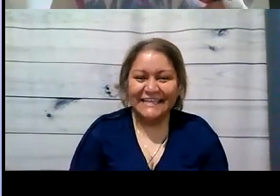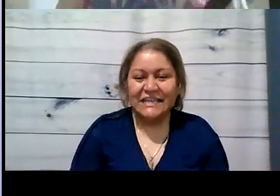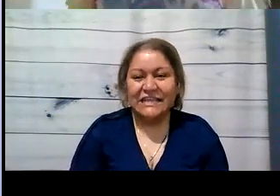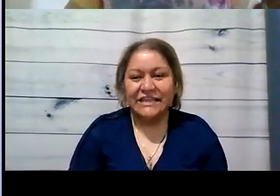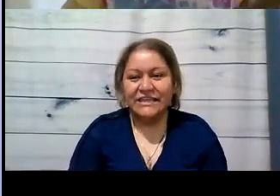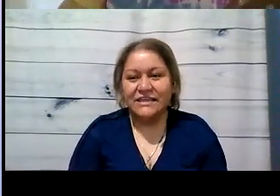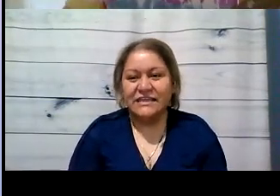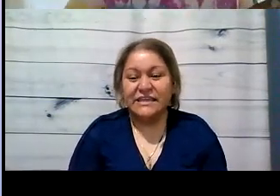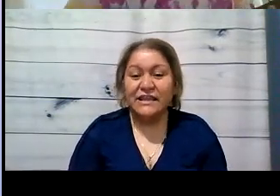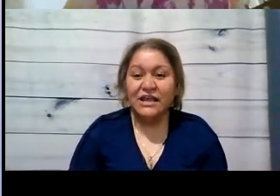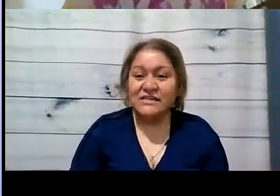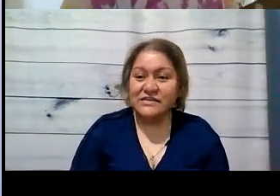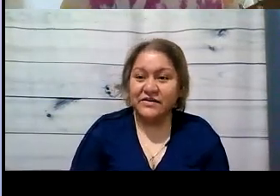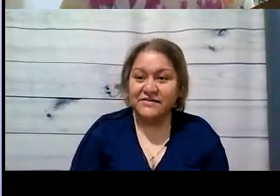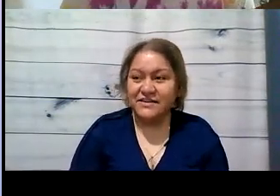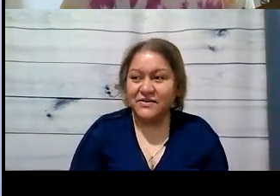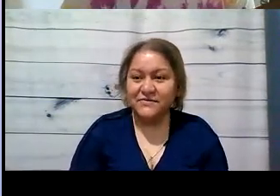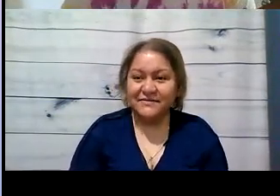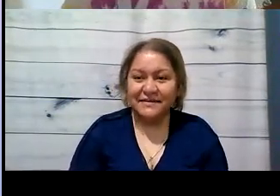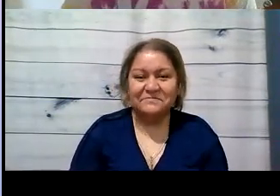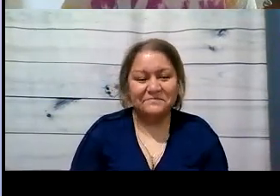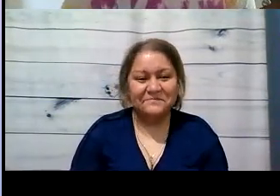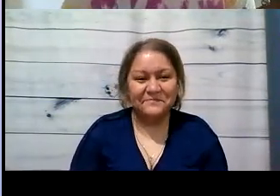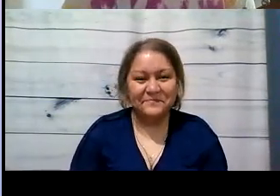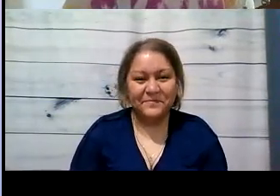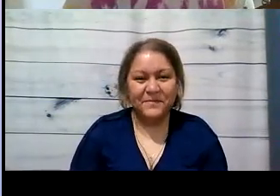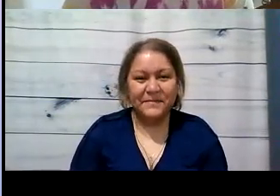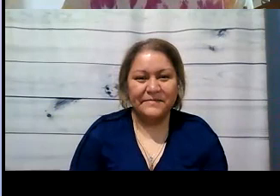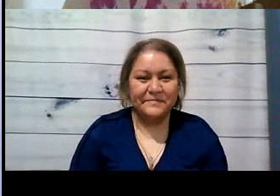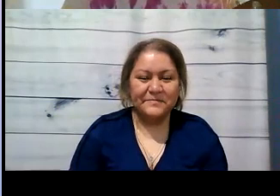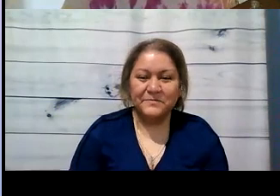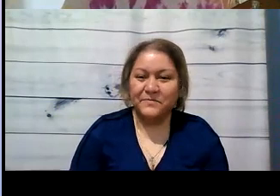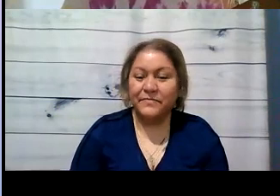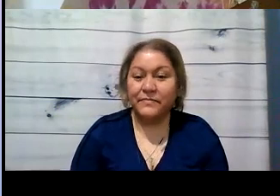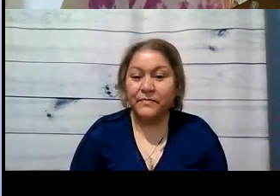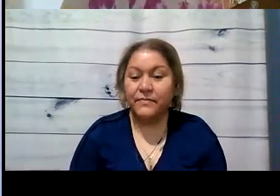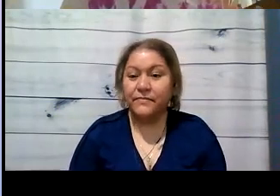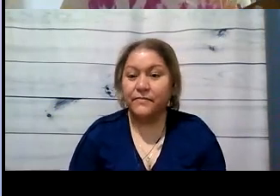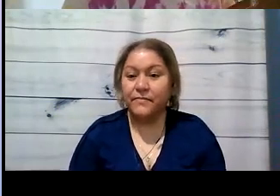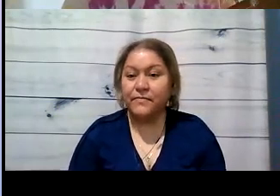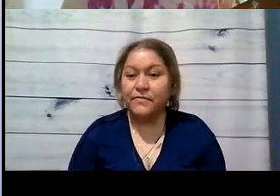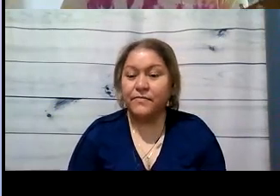It's like, seriously? Wow. Lots of songs to do. Yep. It's always lots. Yeah, yeah.